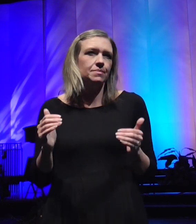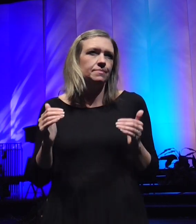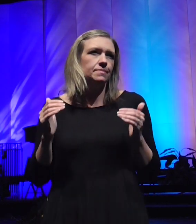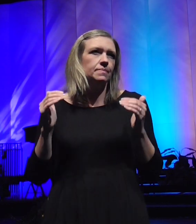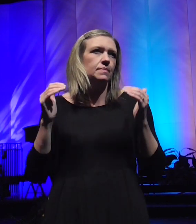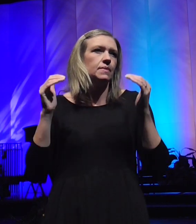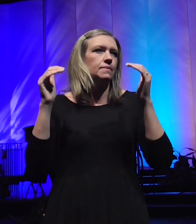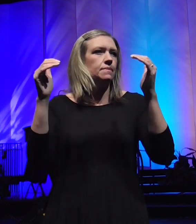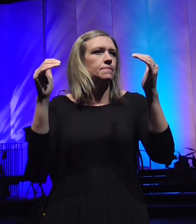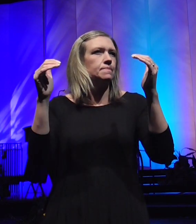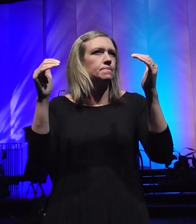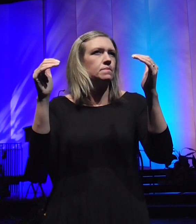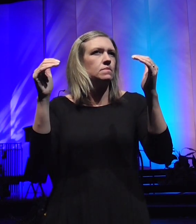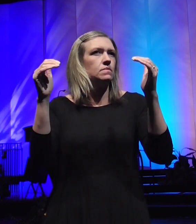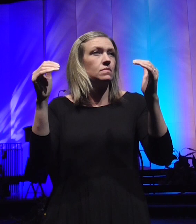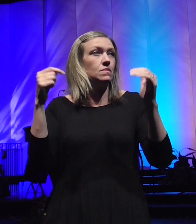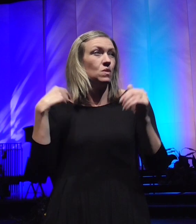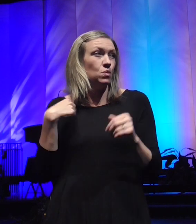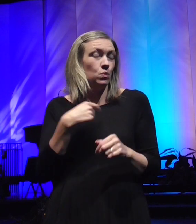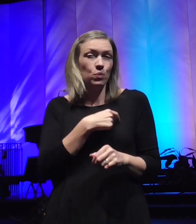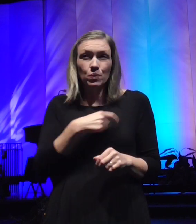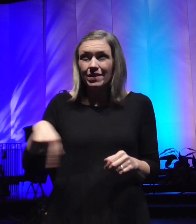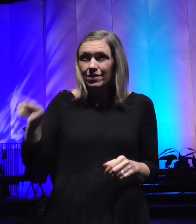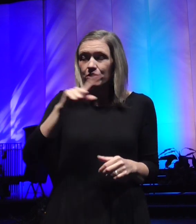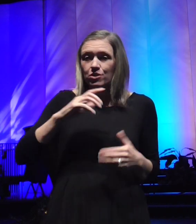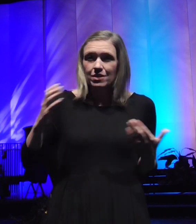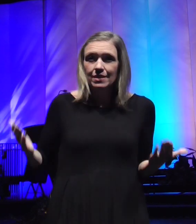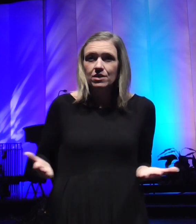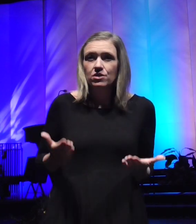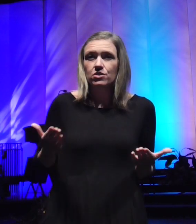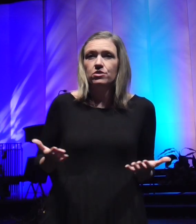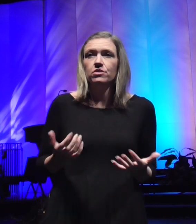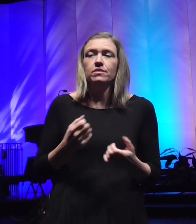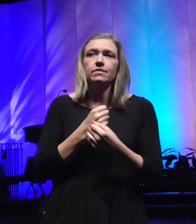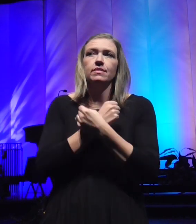above. We are here